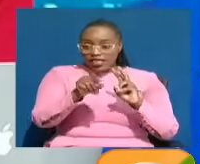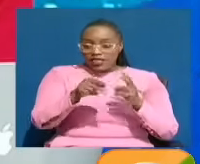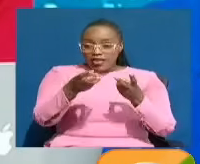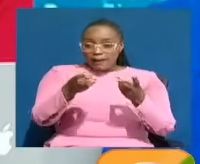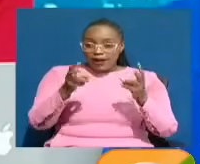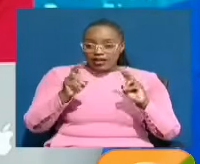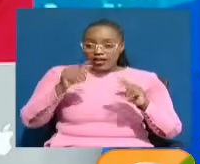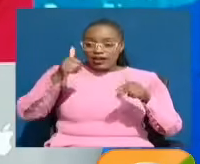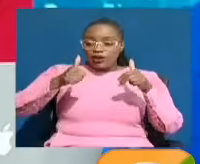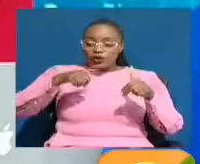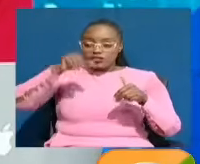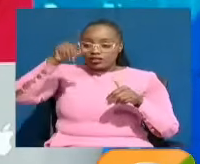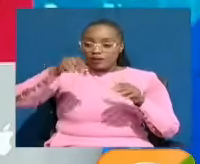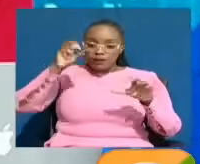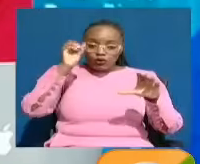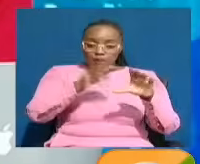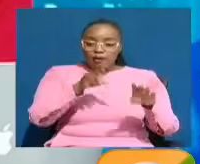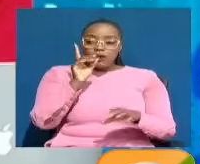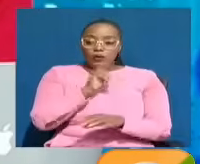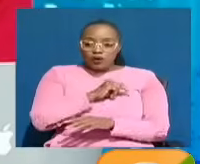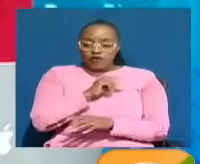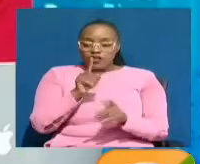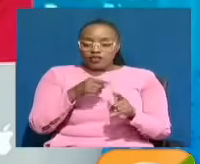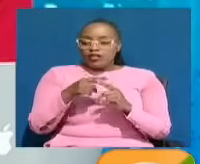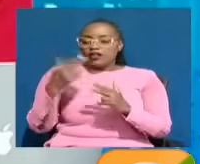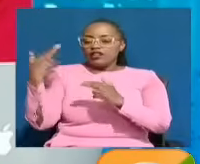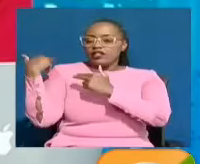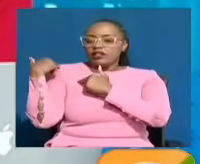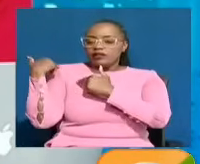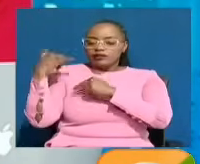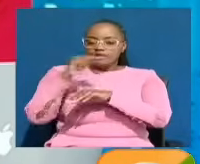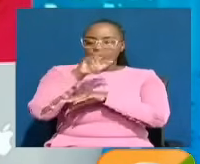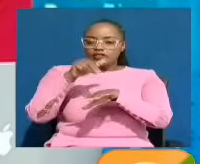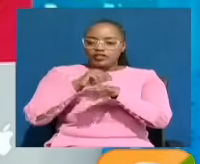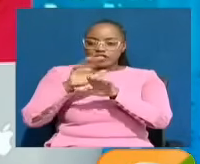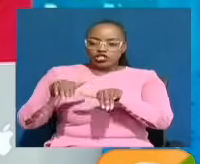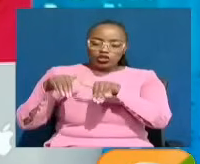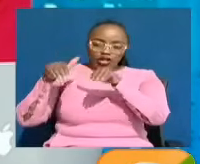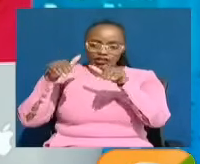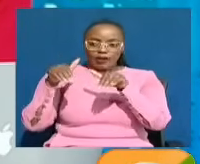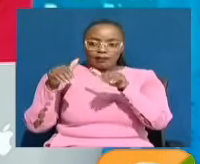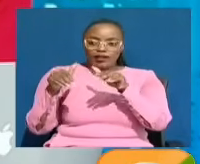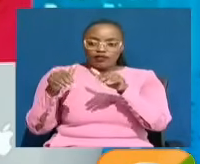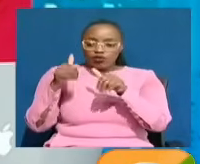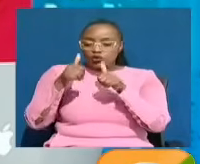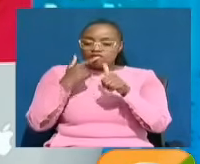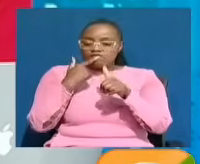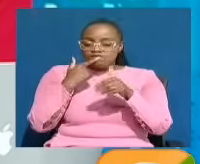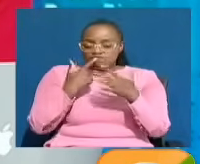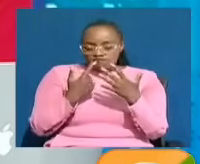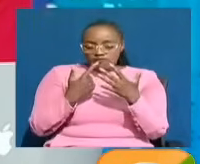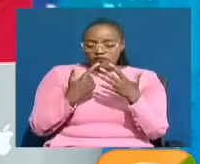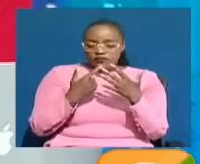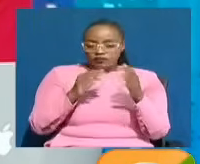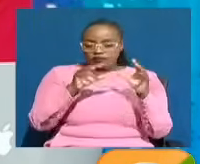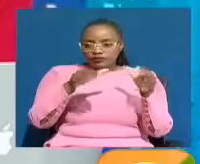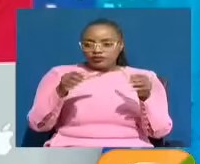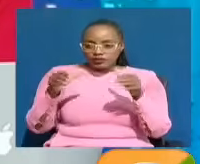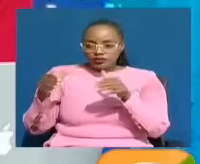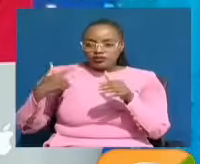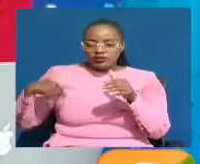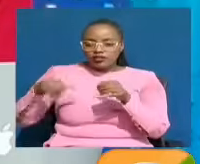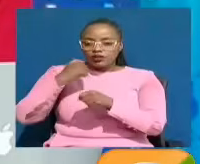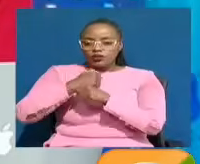panel that is to be put into place is the responsibility of the National Assembly and the Senate, State Department for Parliamentary Affairs. We are doing